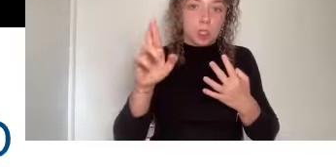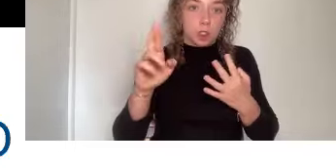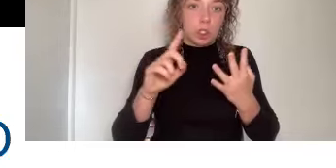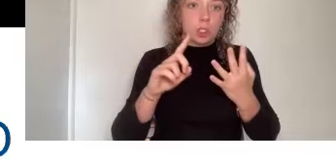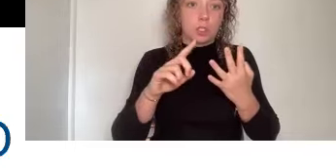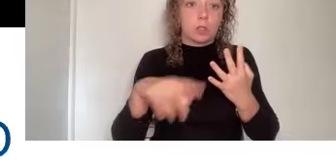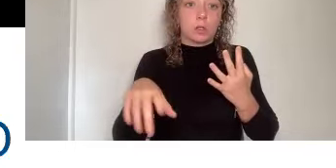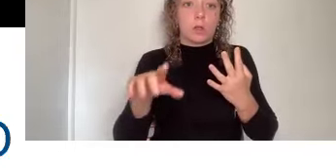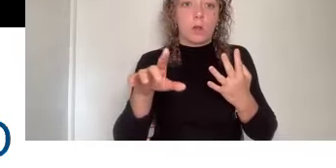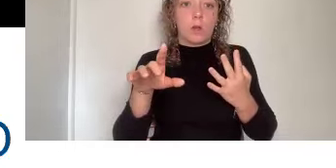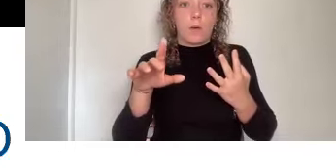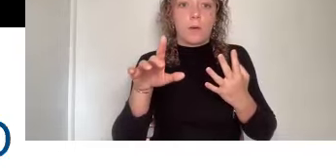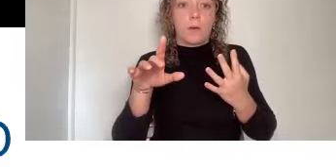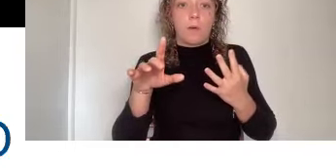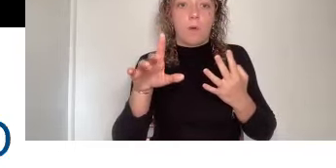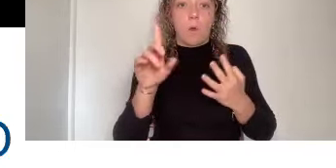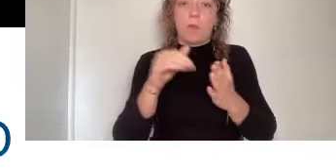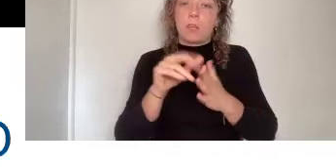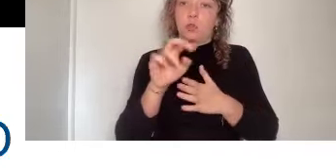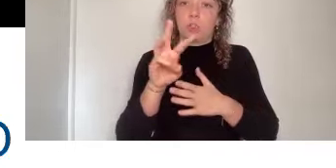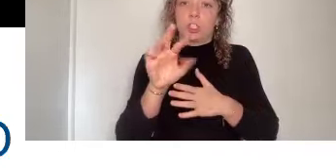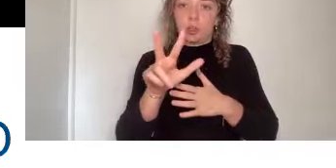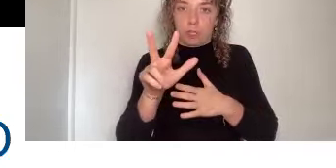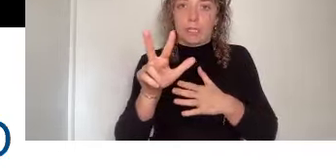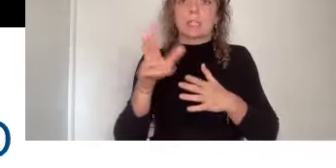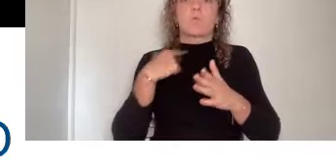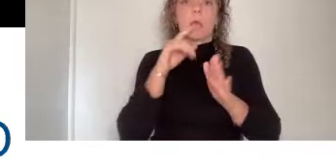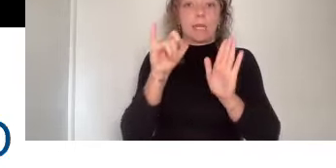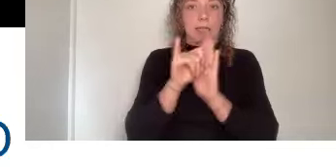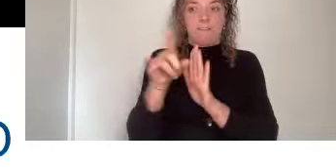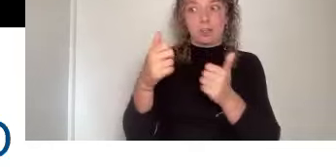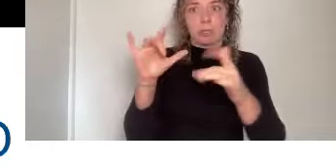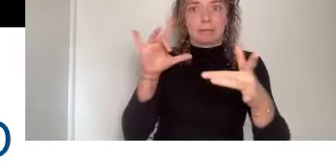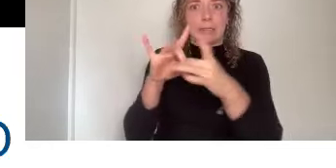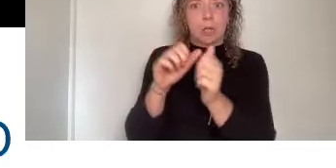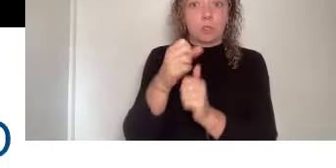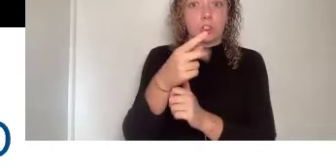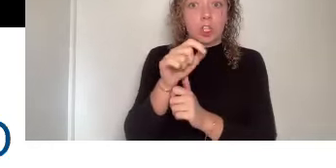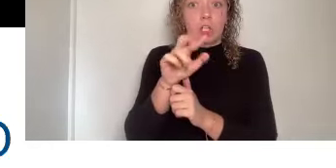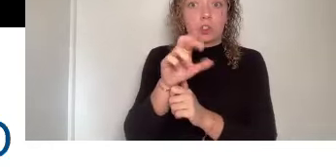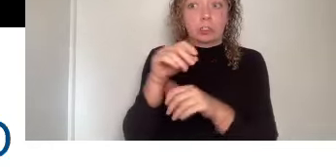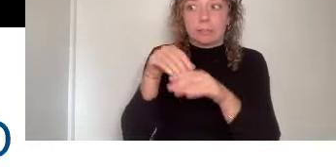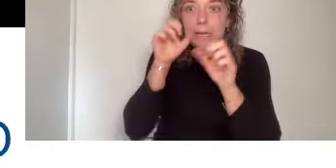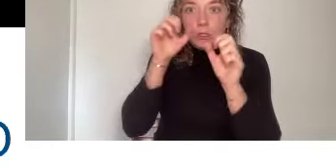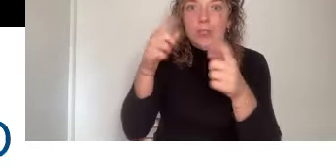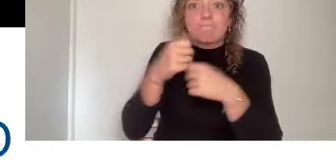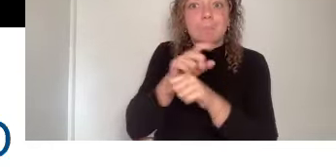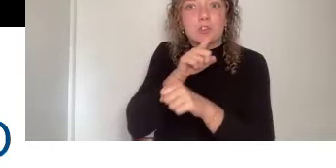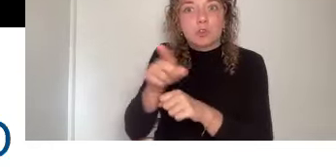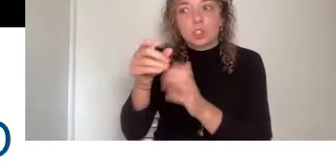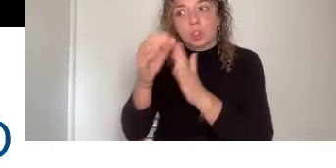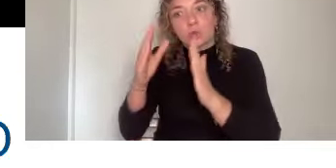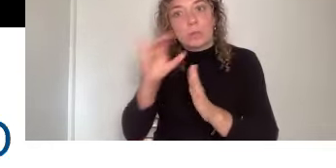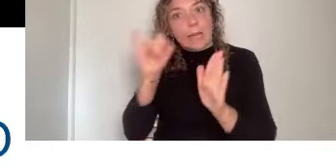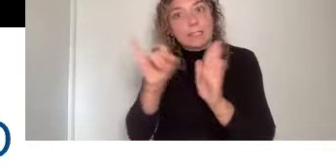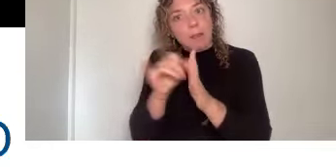that we're identifying and trying to connect with shelters and education to be able to make sure those students are